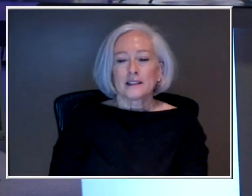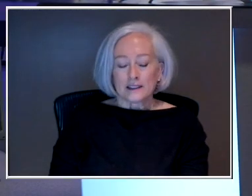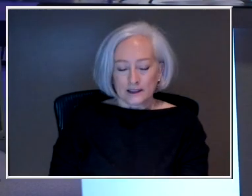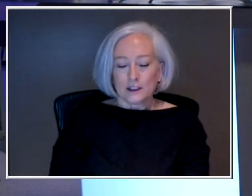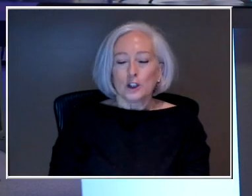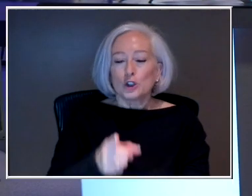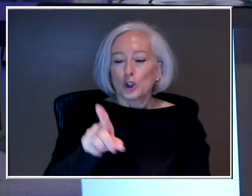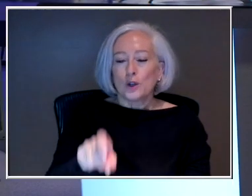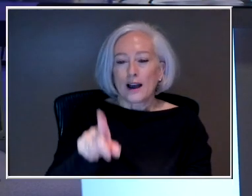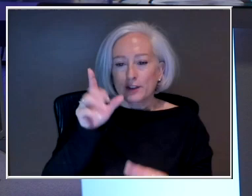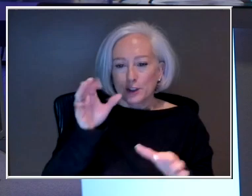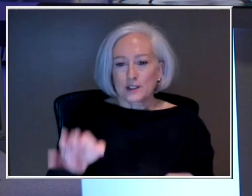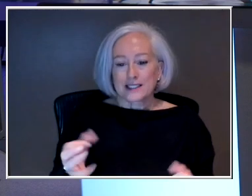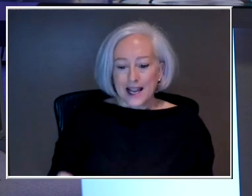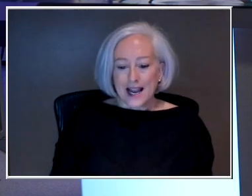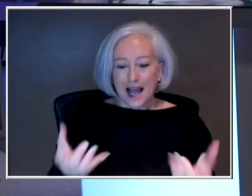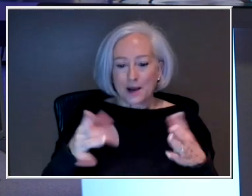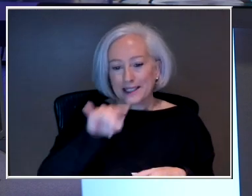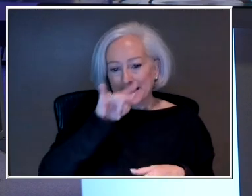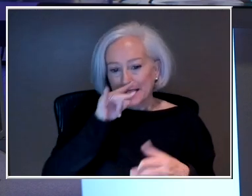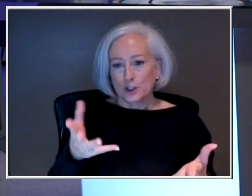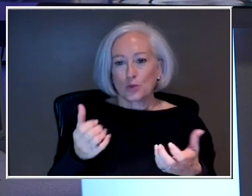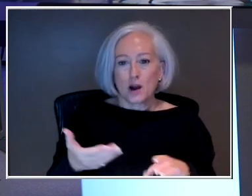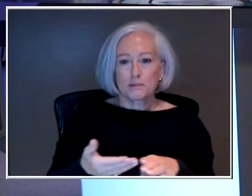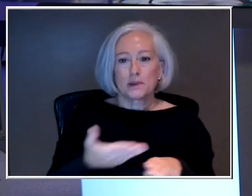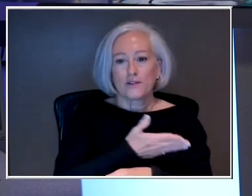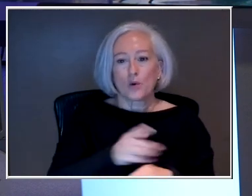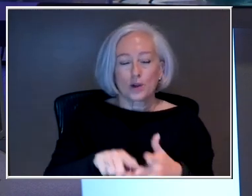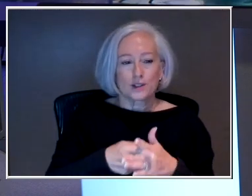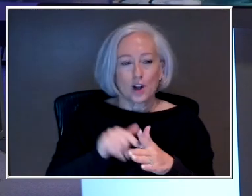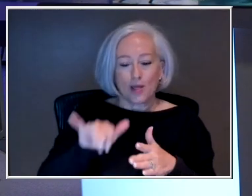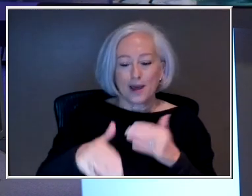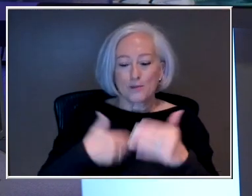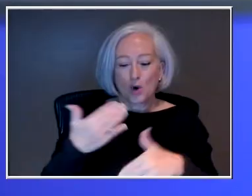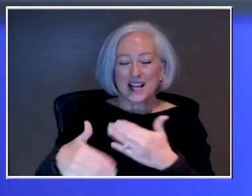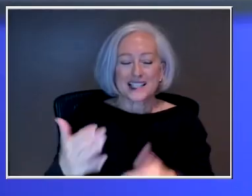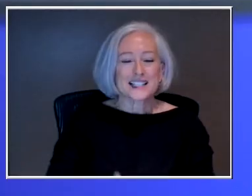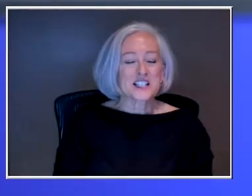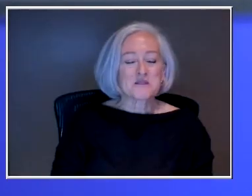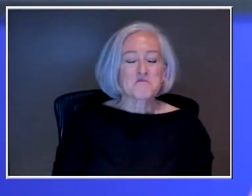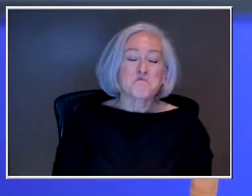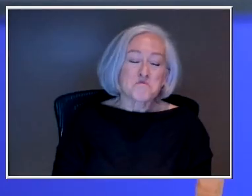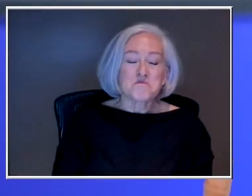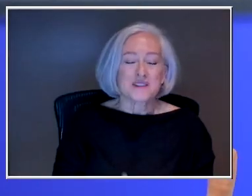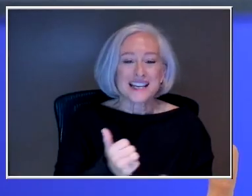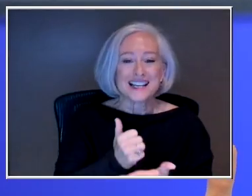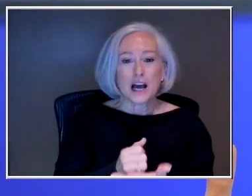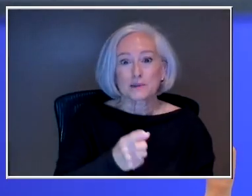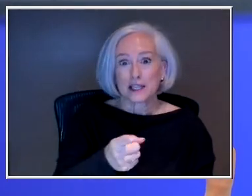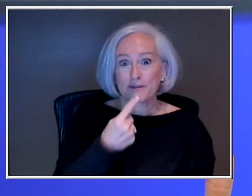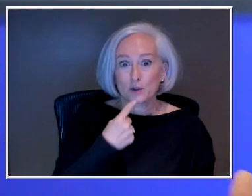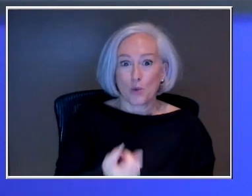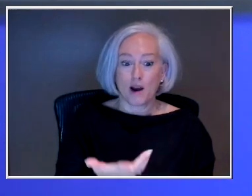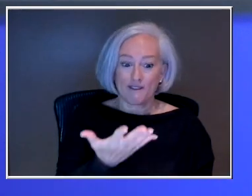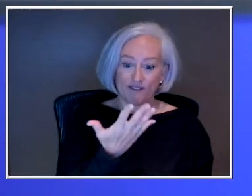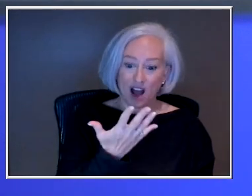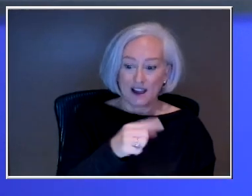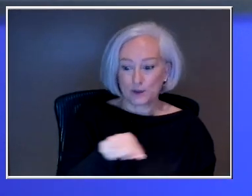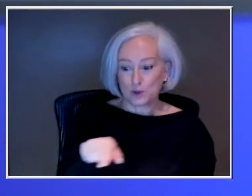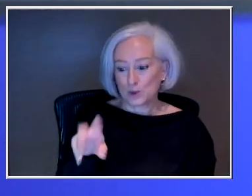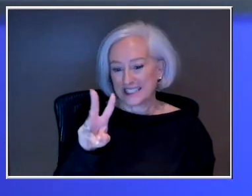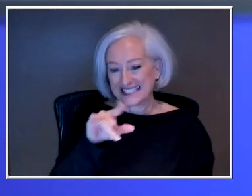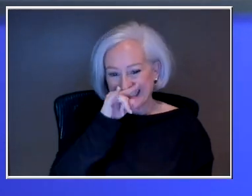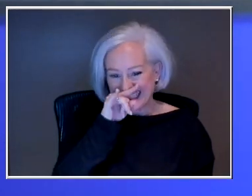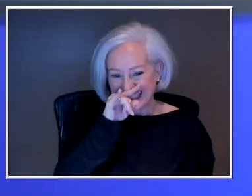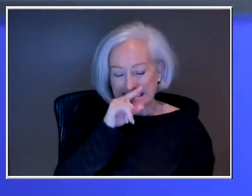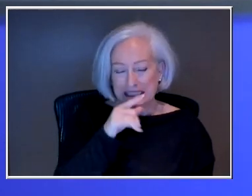amount of kids you want before starting the fertility process? I mean, it does help. If you're telling me you want 5, 6 kids, then we're probably not going to do